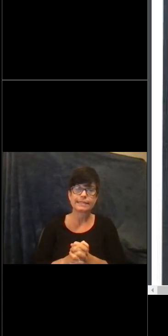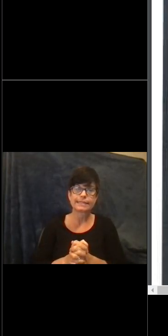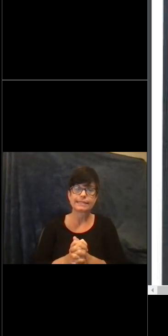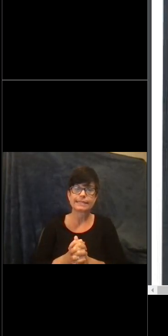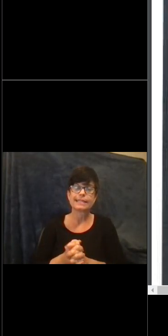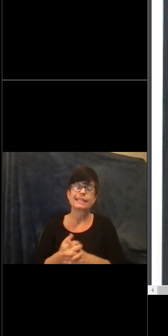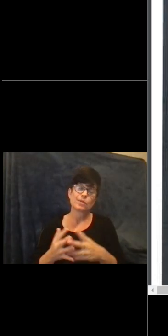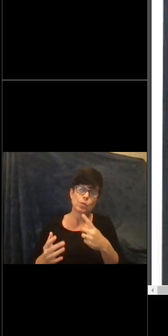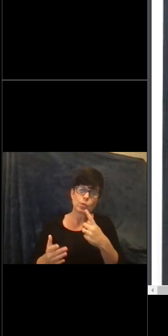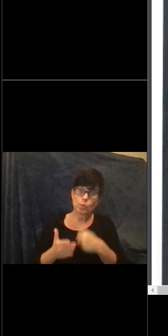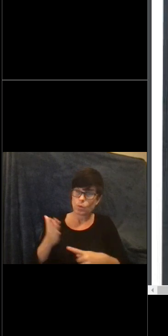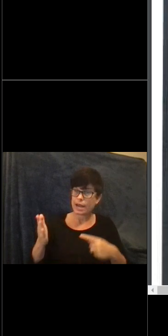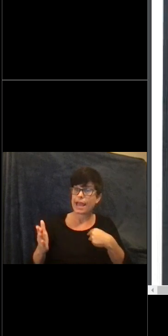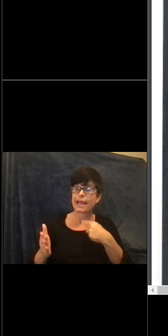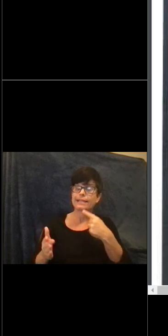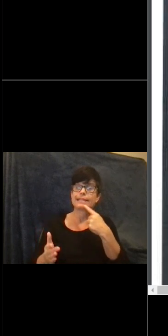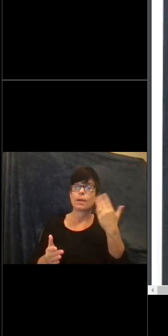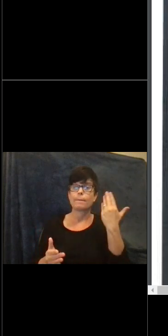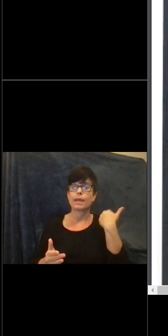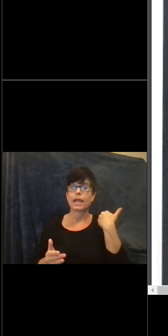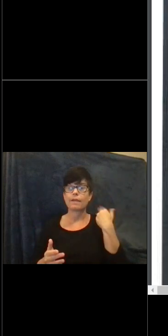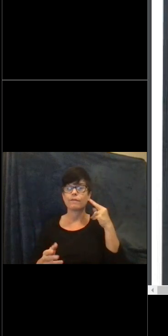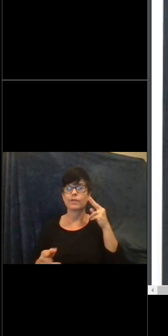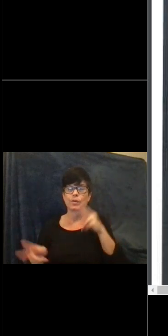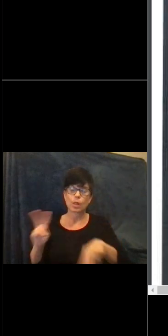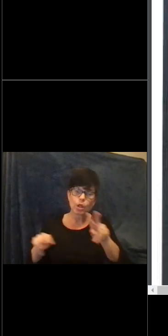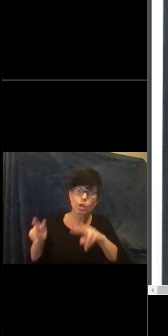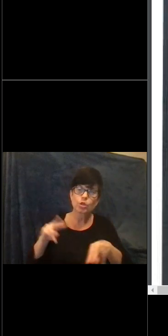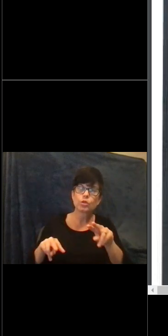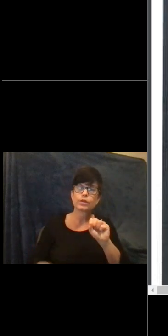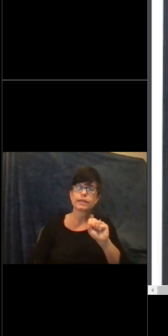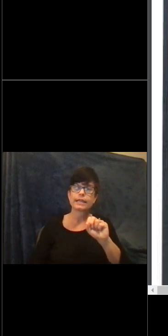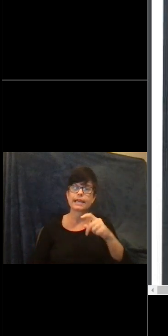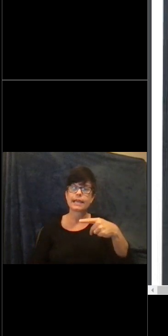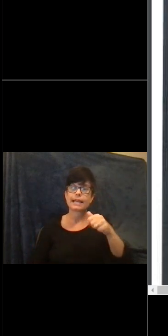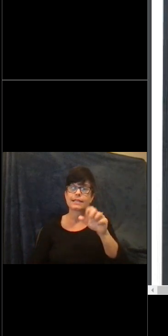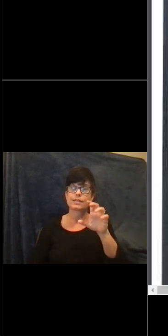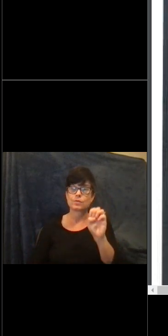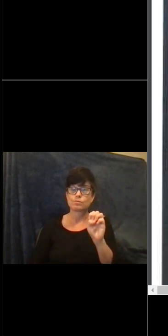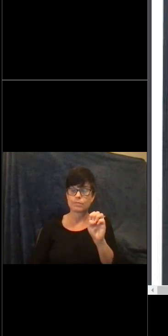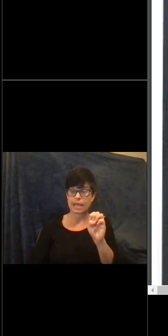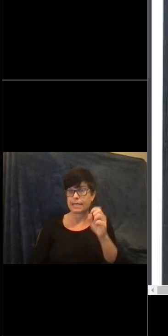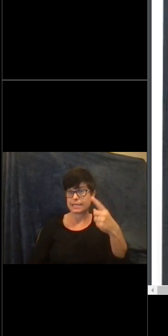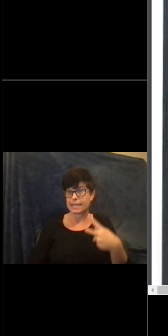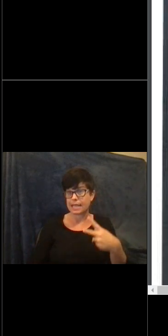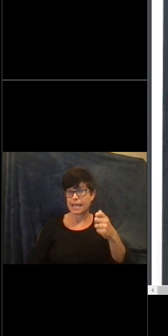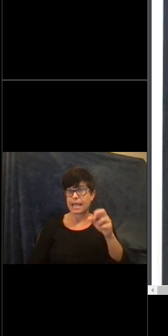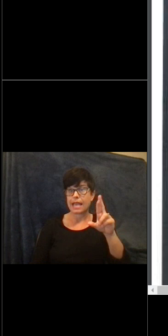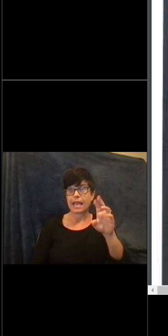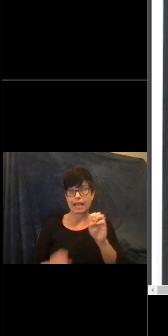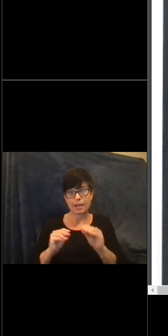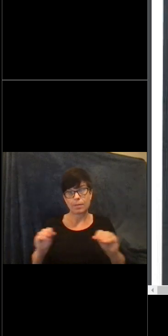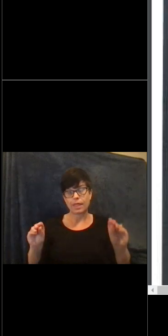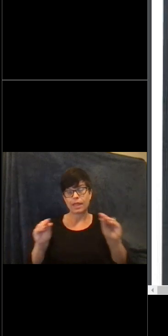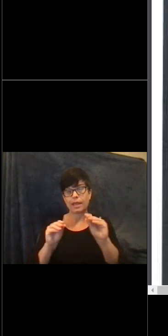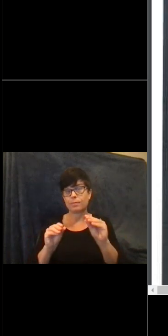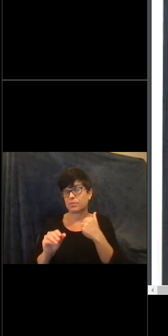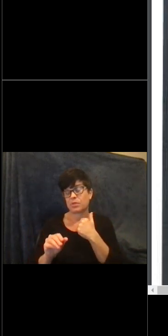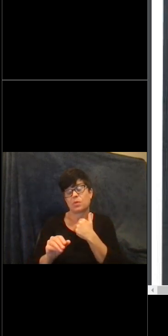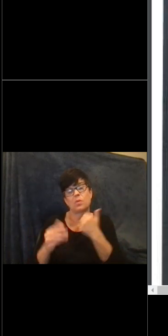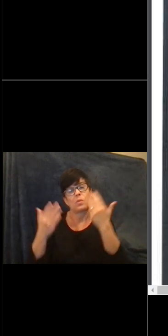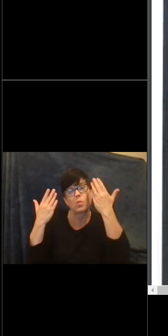mentioned before was looking at the space of the, you know, half an acre piece of land. I know that we don't know